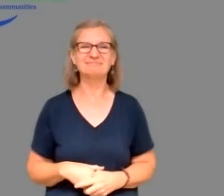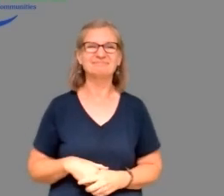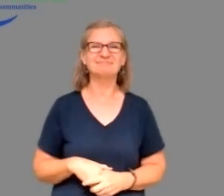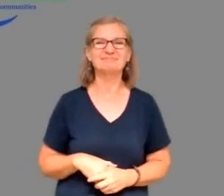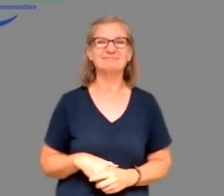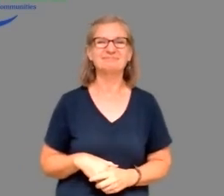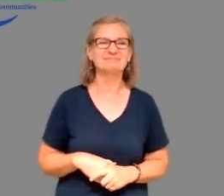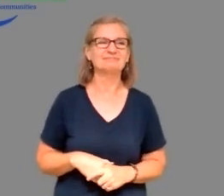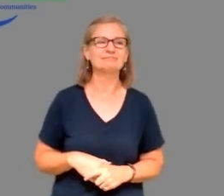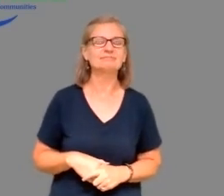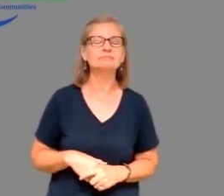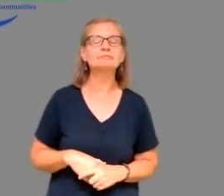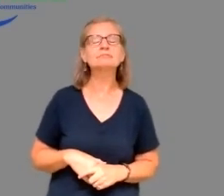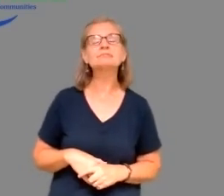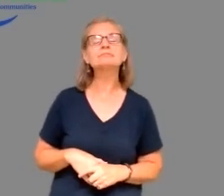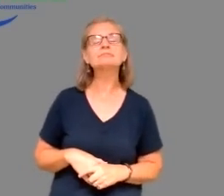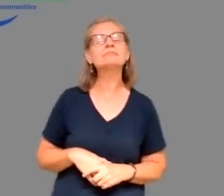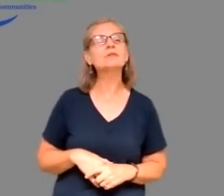So